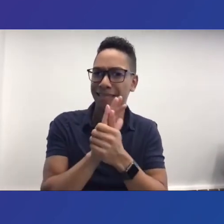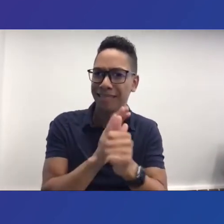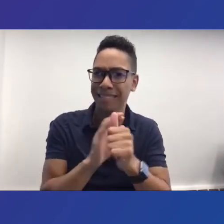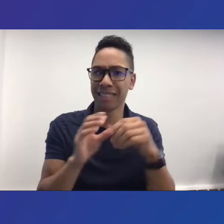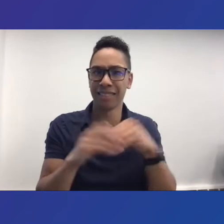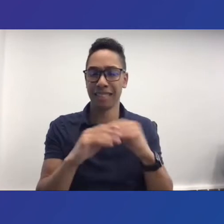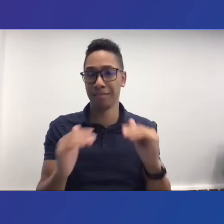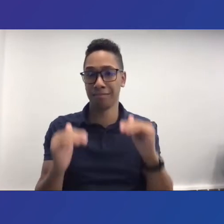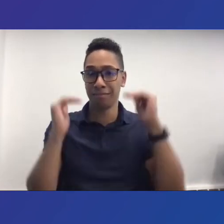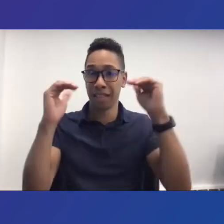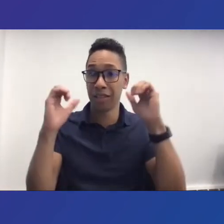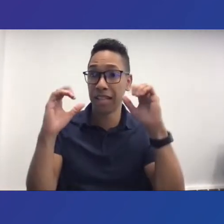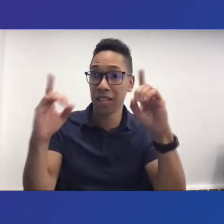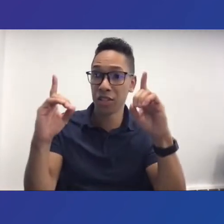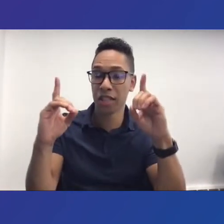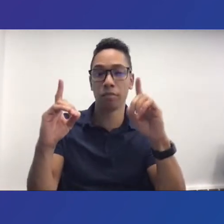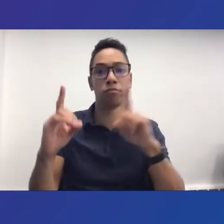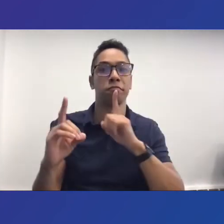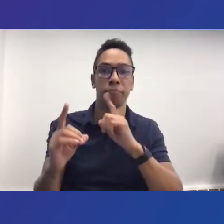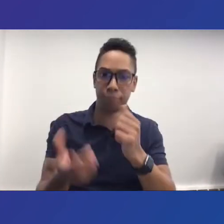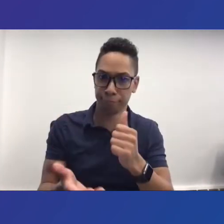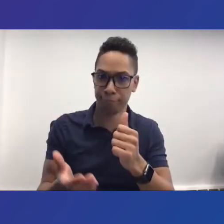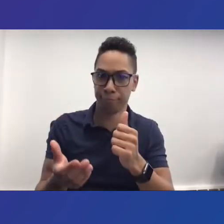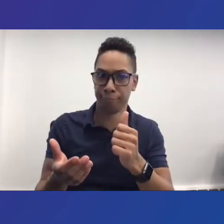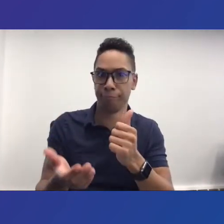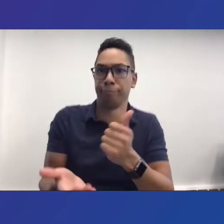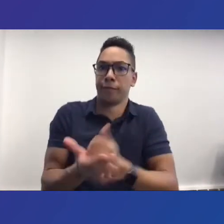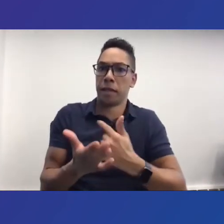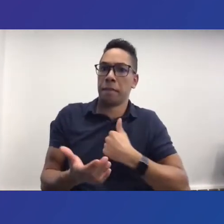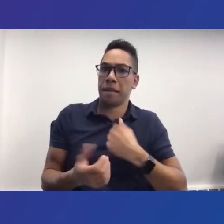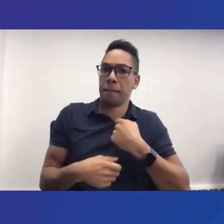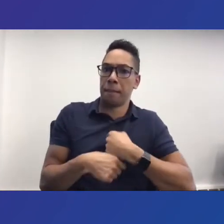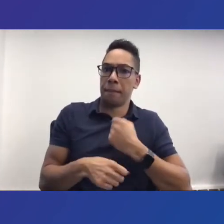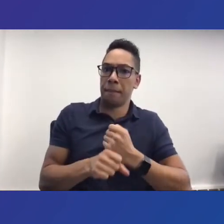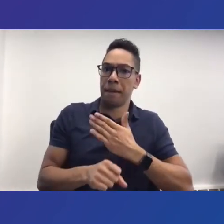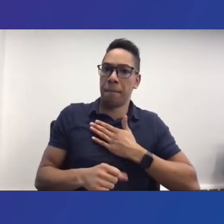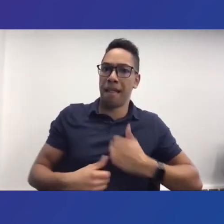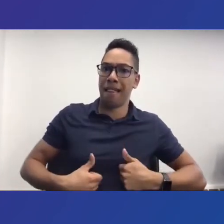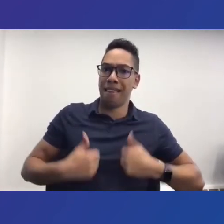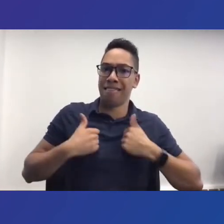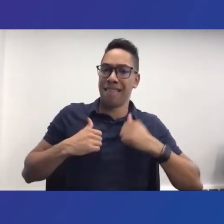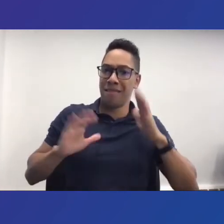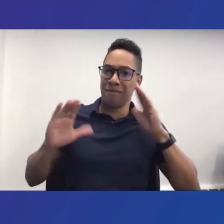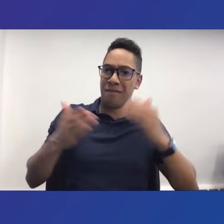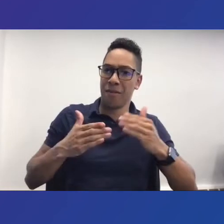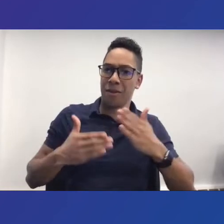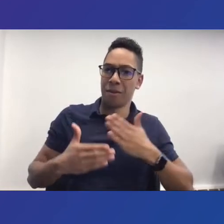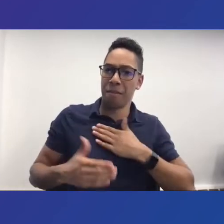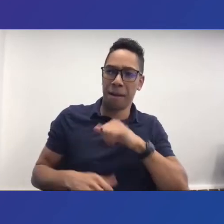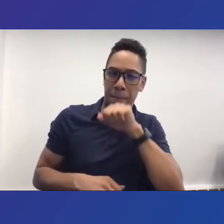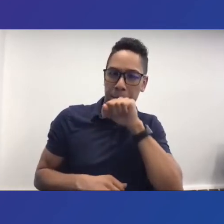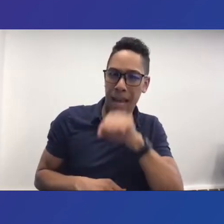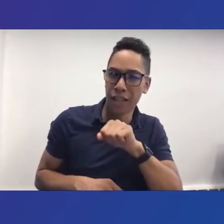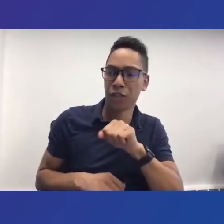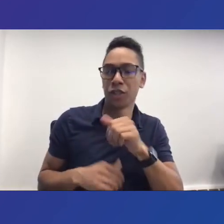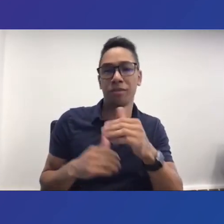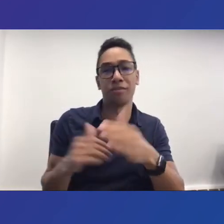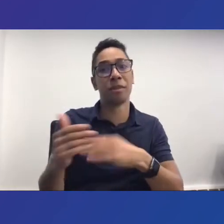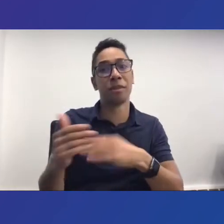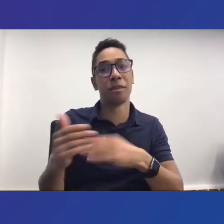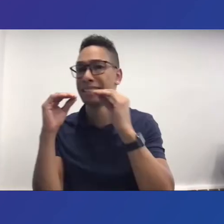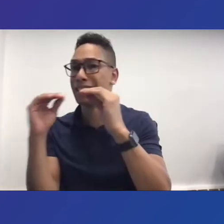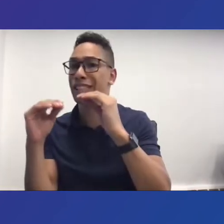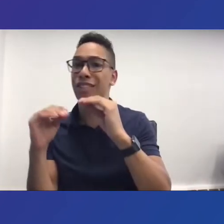higher ed have definitely contributed to me being able to create a life centered around doing what I love to do, whether it be teaching,